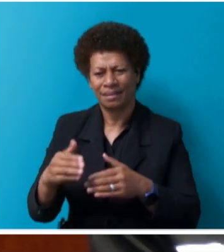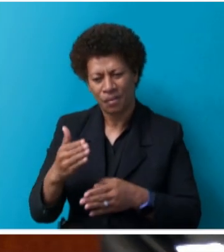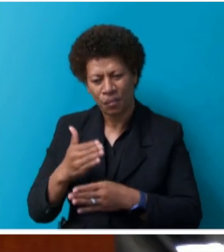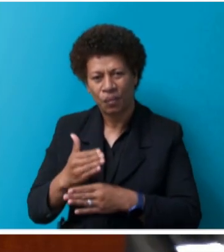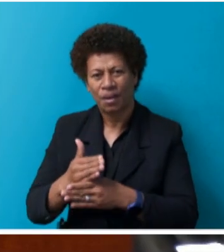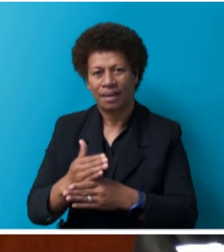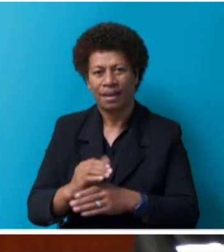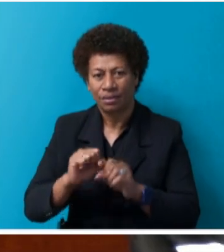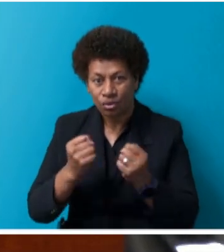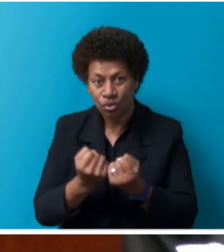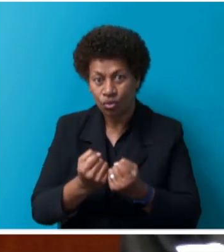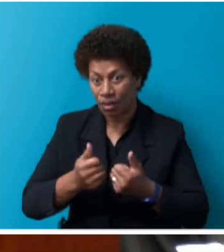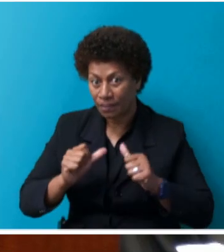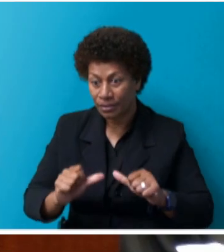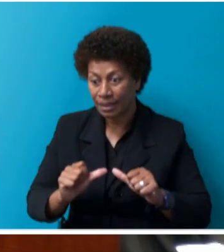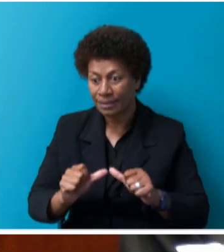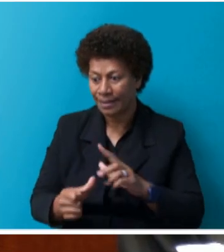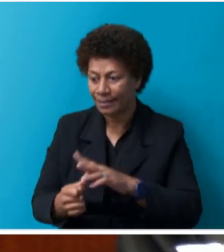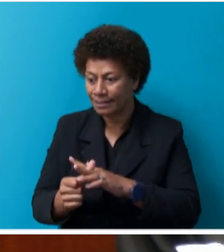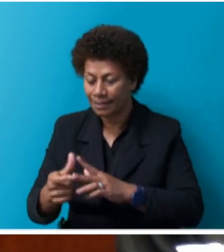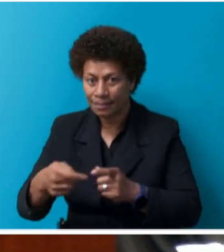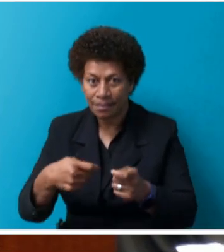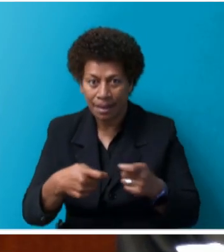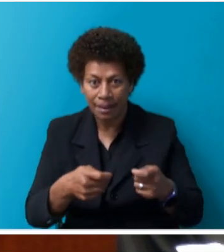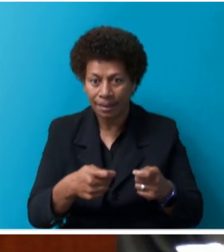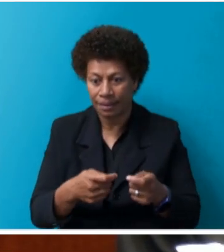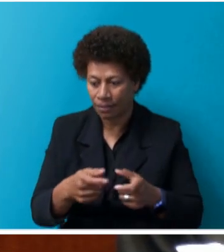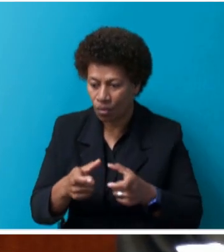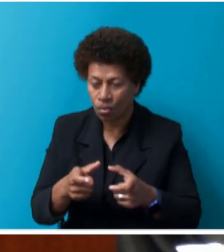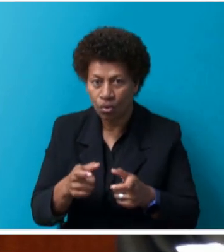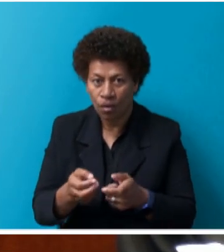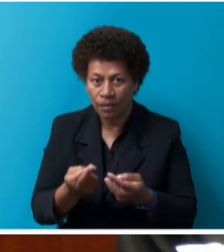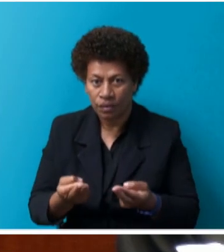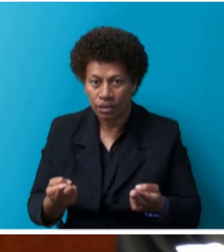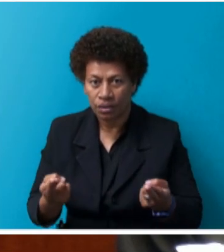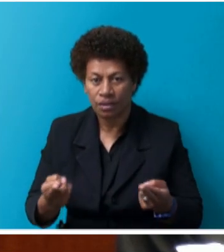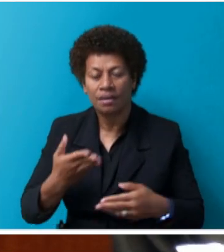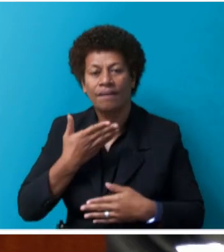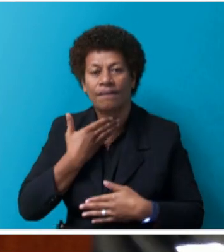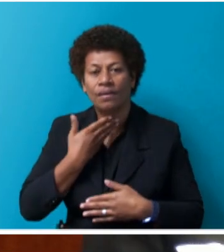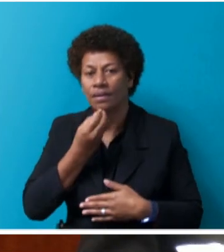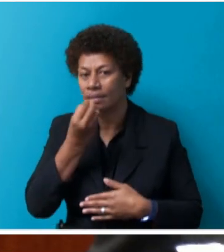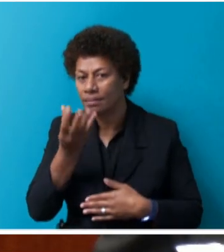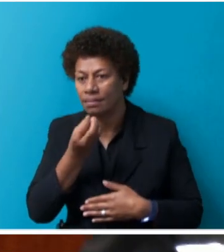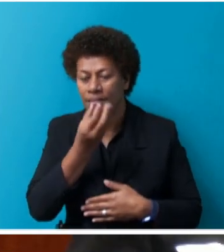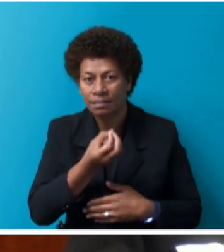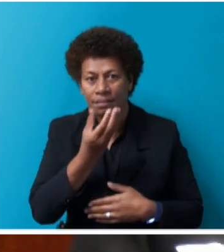protection, access markets and have control over resources, and increased voice, agency, and